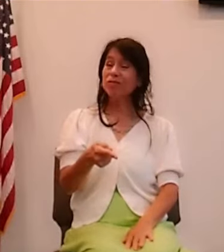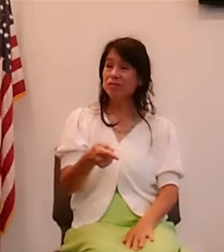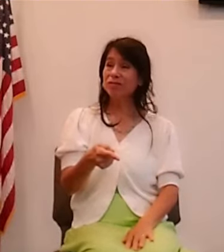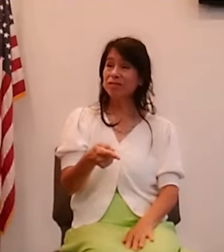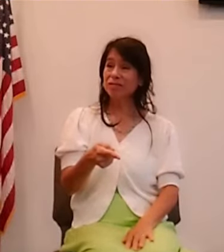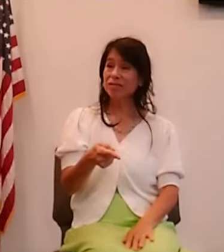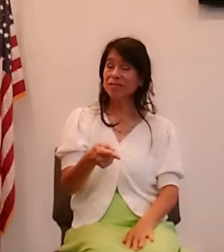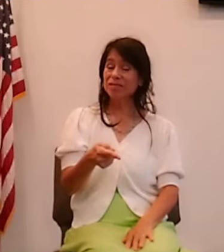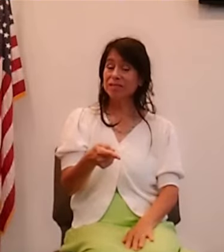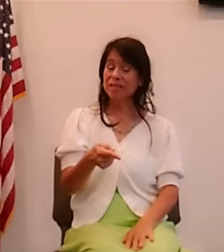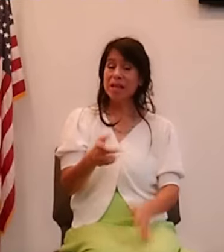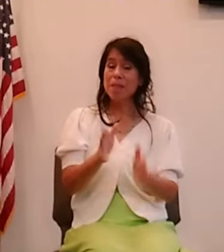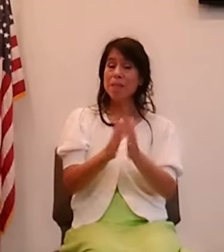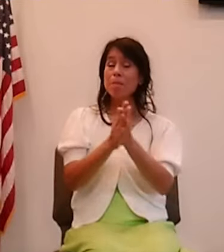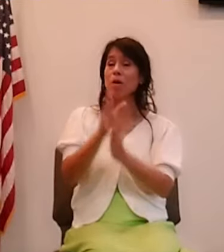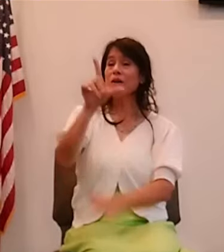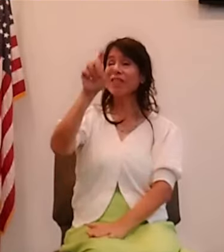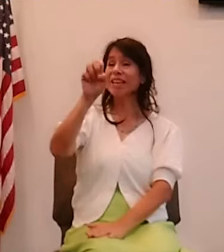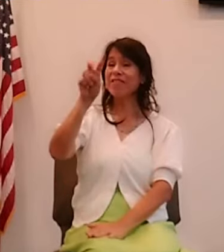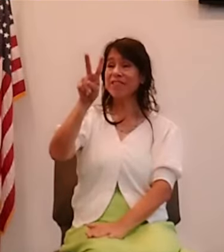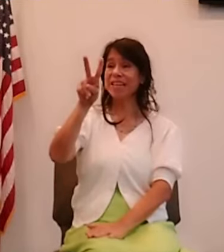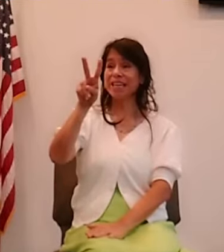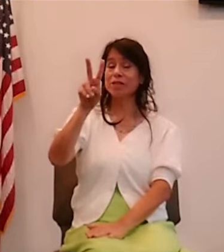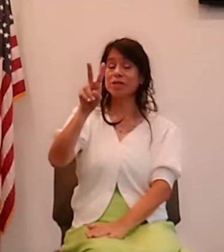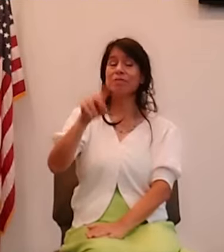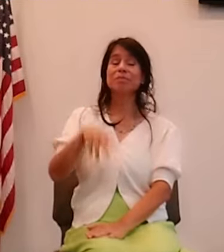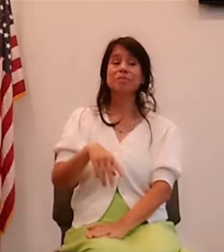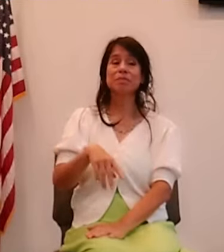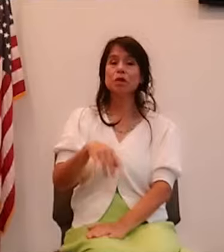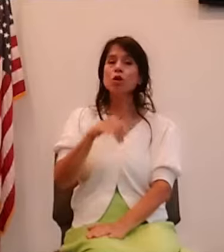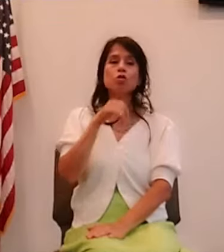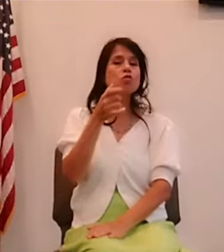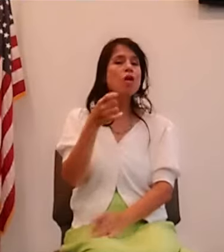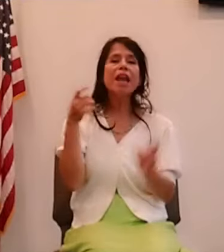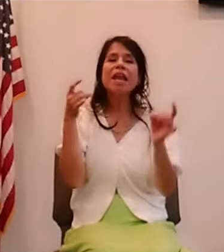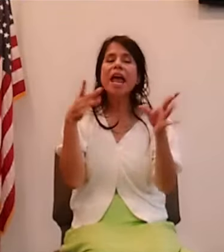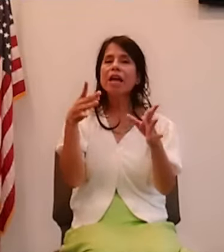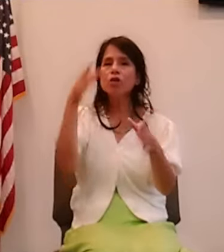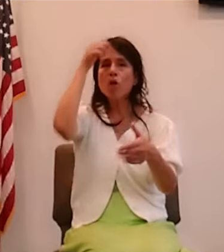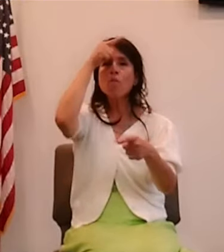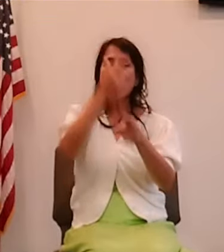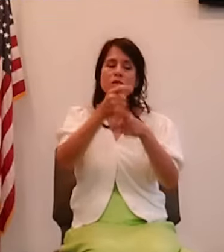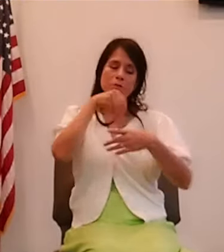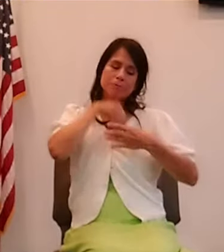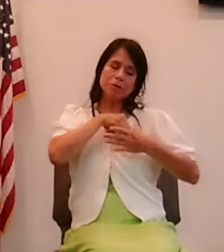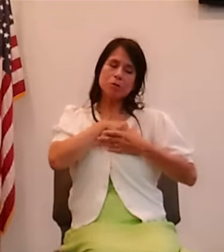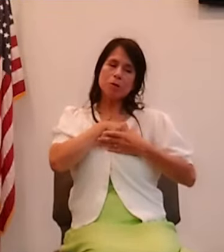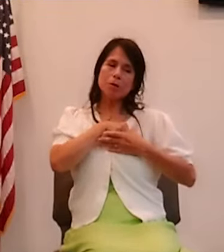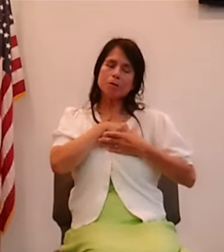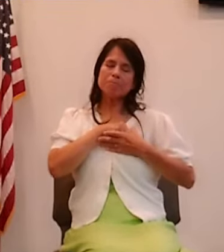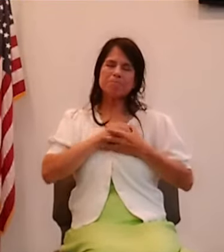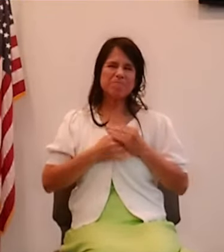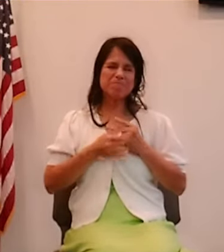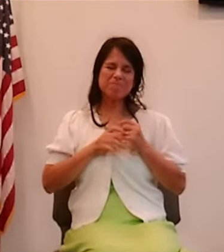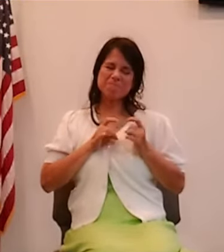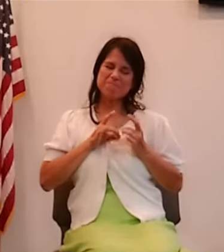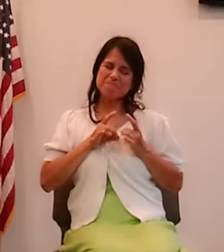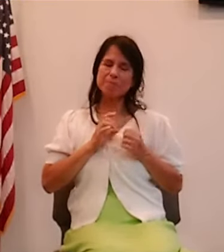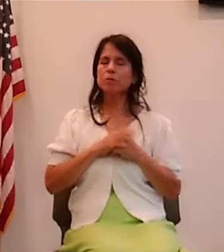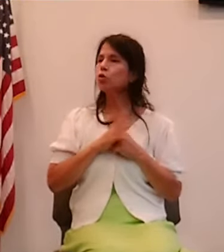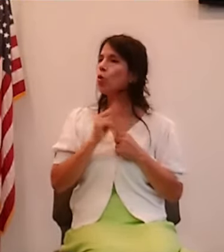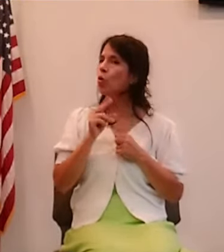It says in Leviticus, if you want to go Old Testament, do not hate your brother in your heart. I said these a few weeks ago, but